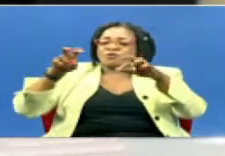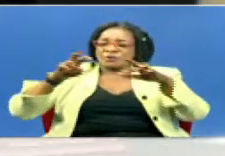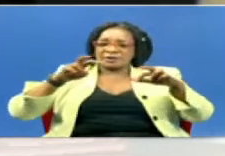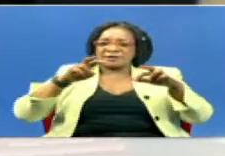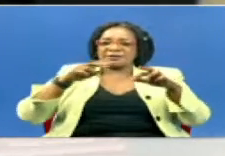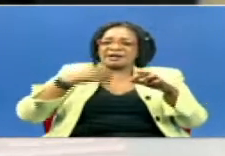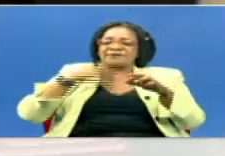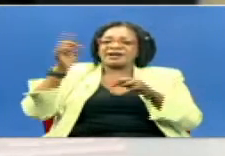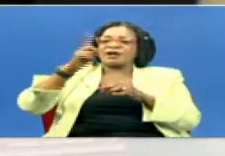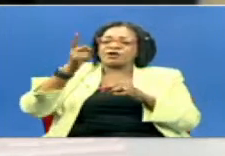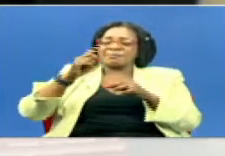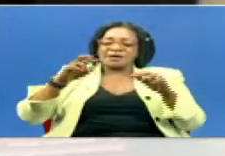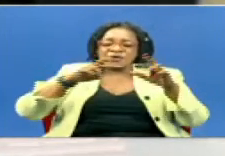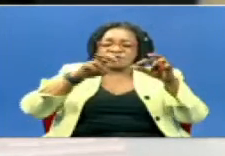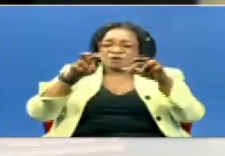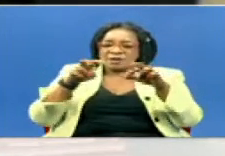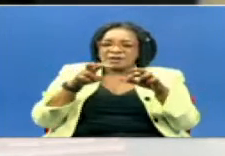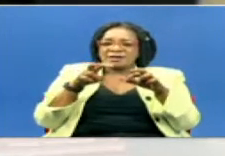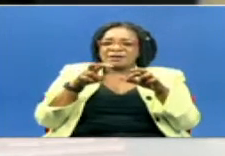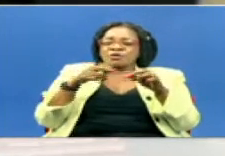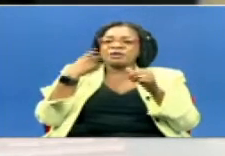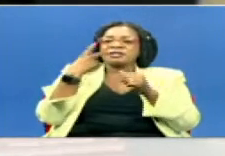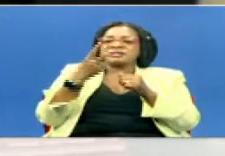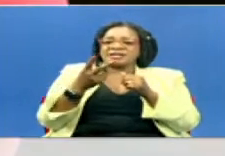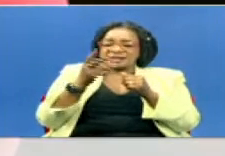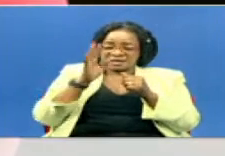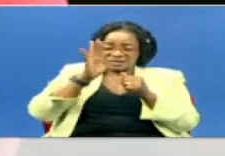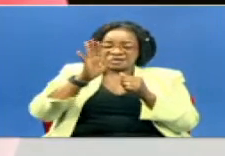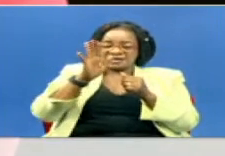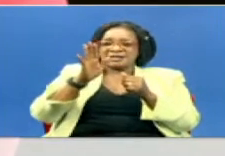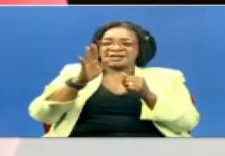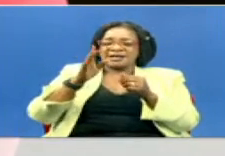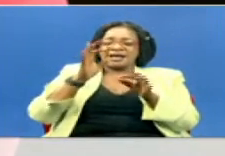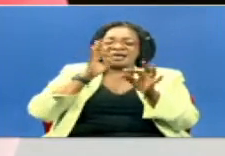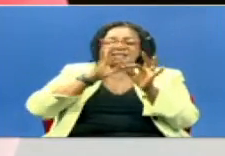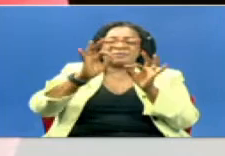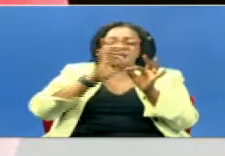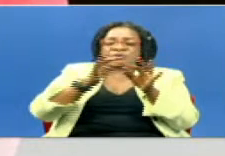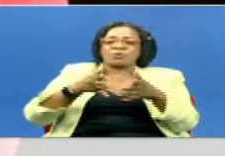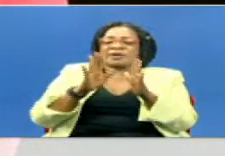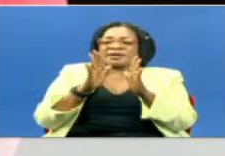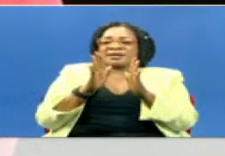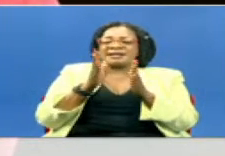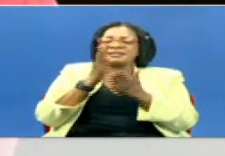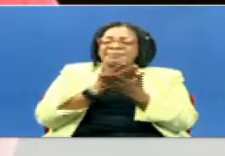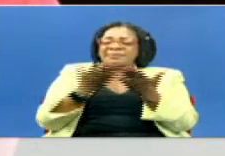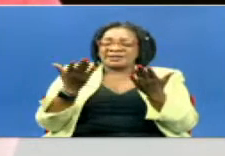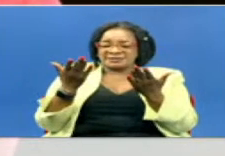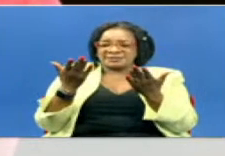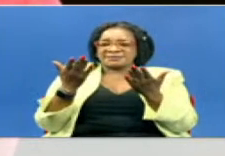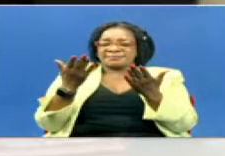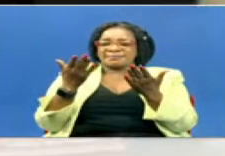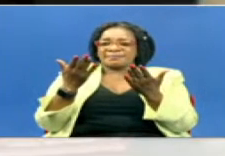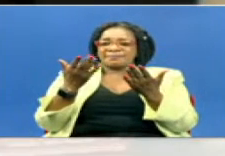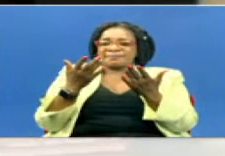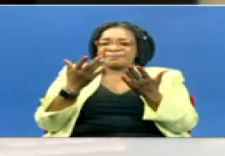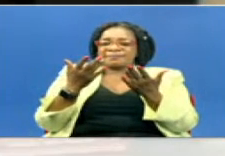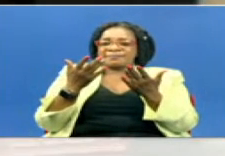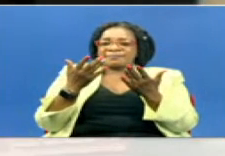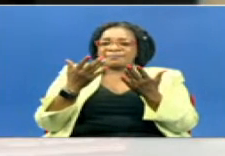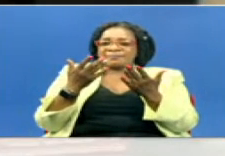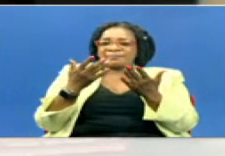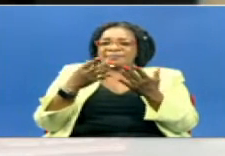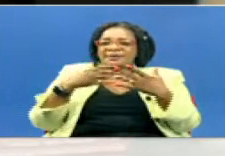Nairobi, Google map, you will see the expressway. You will see certain things. The ordinary people, they don't